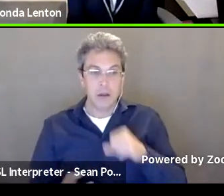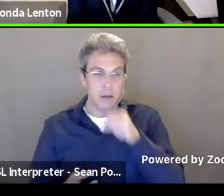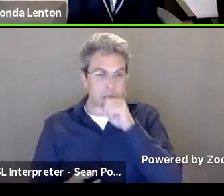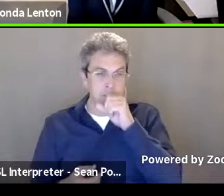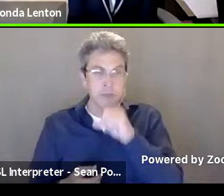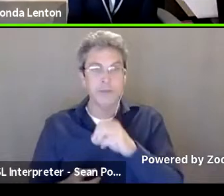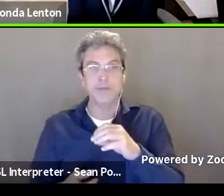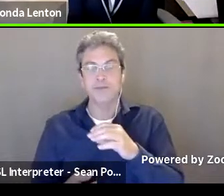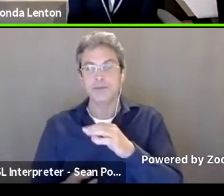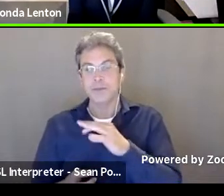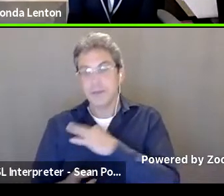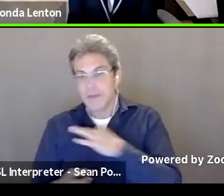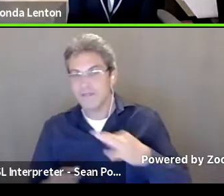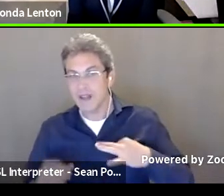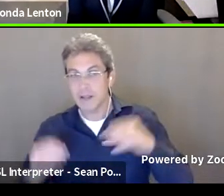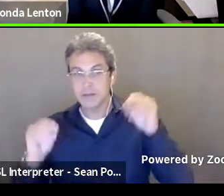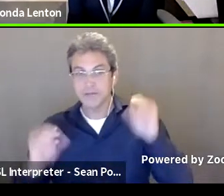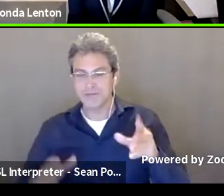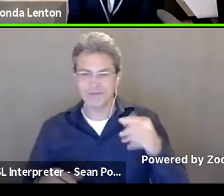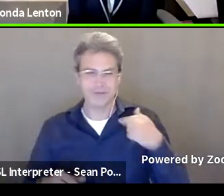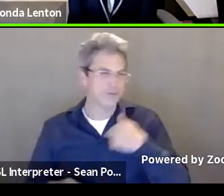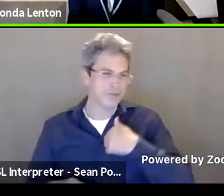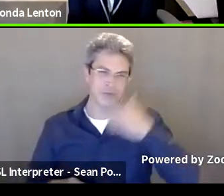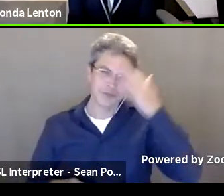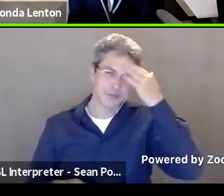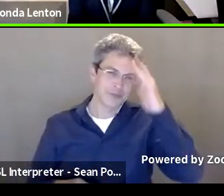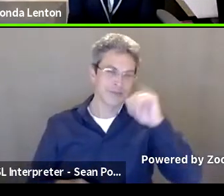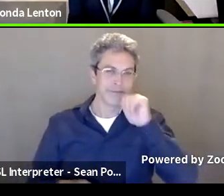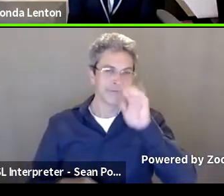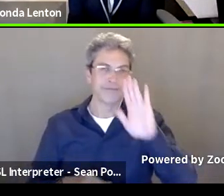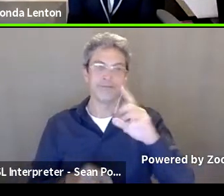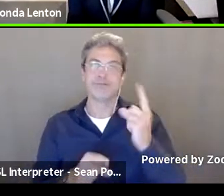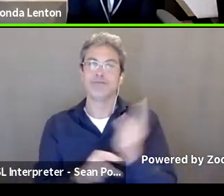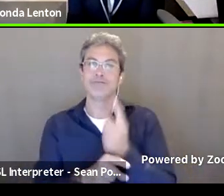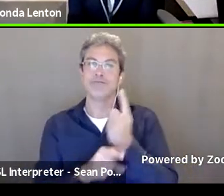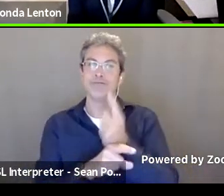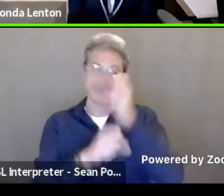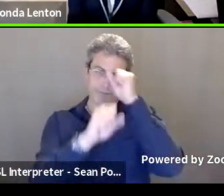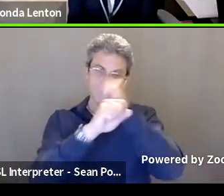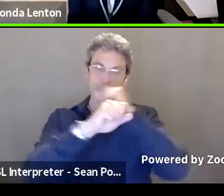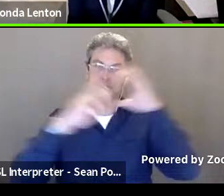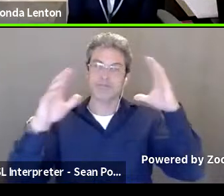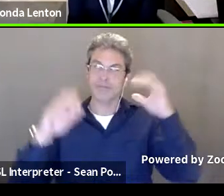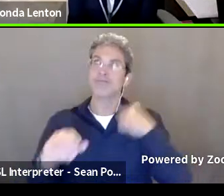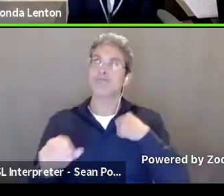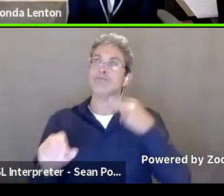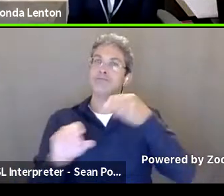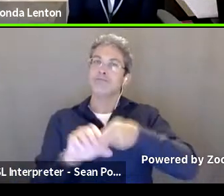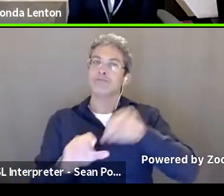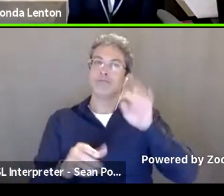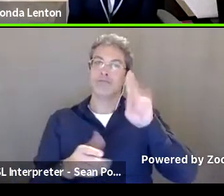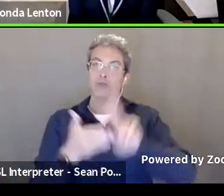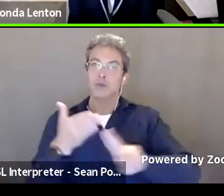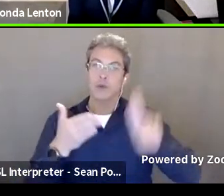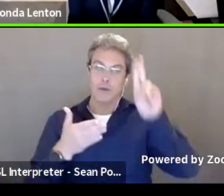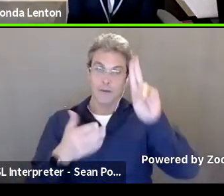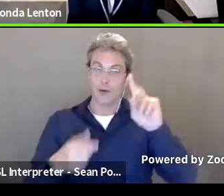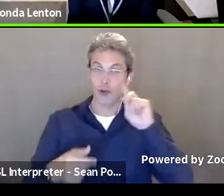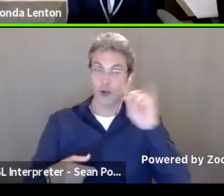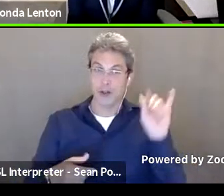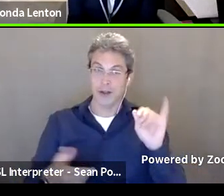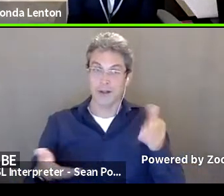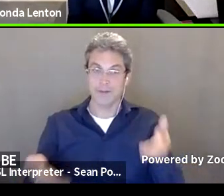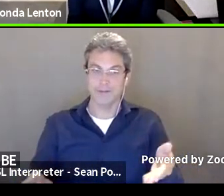really appreciate that this was not the way in which you thought you would be joining the university, and also for our